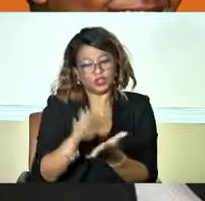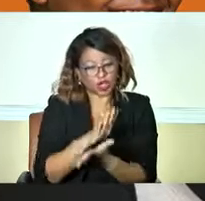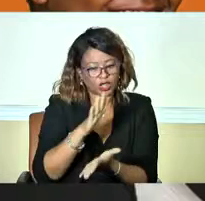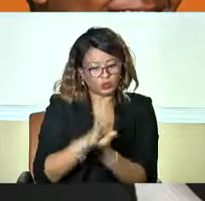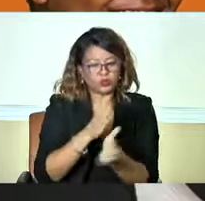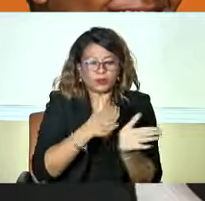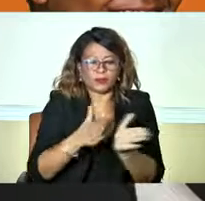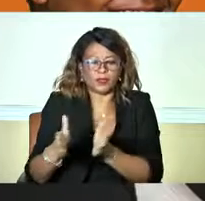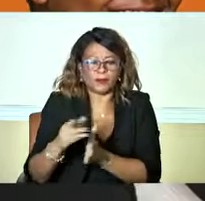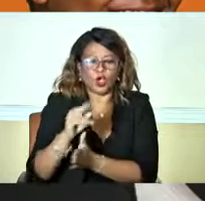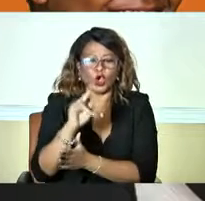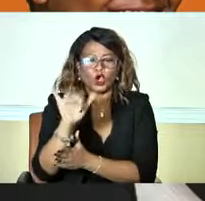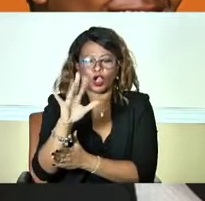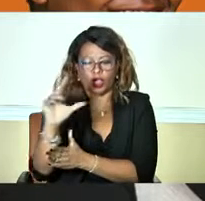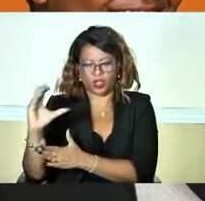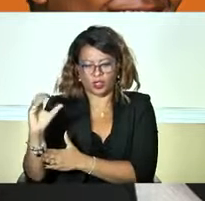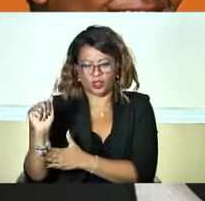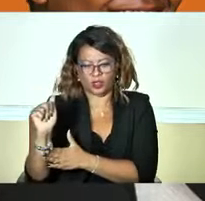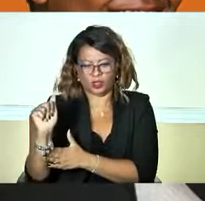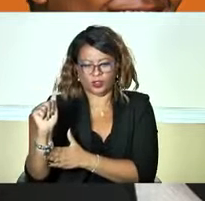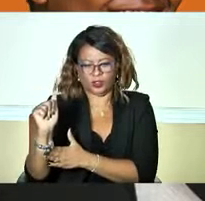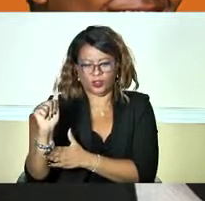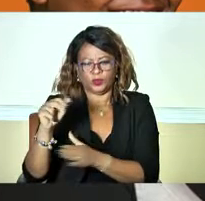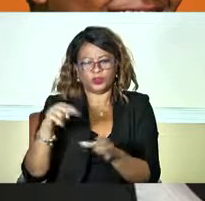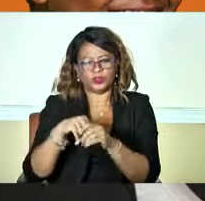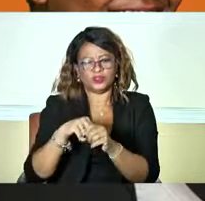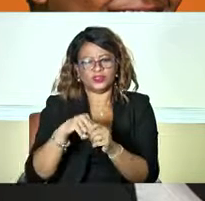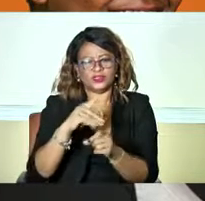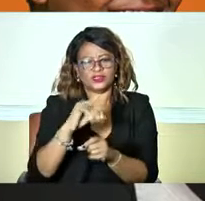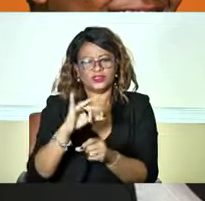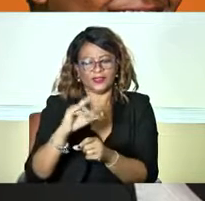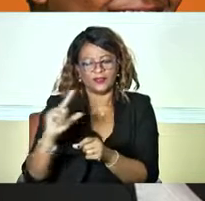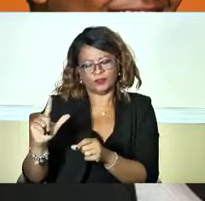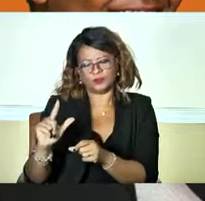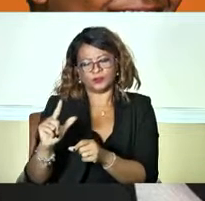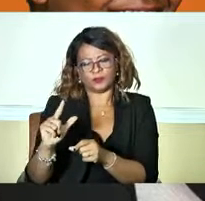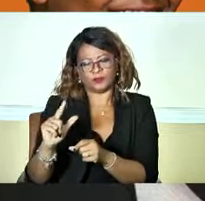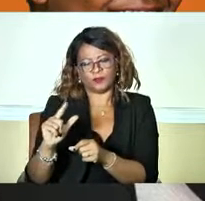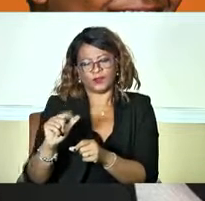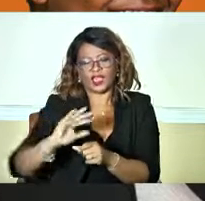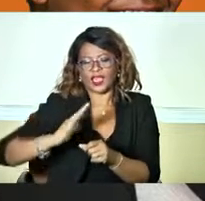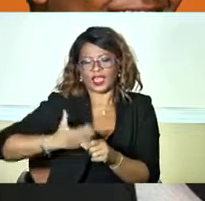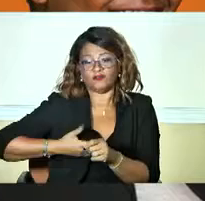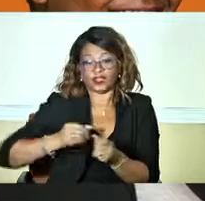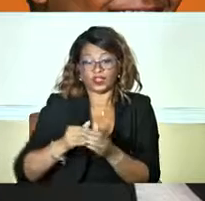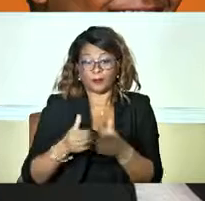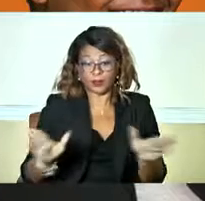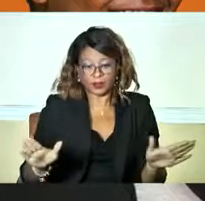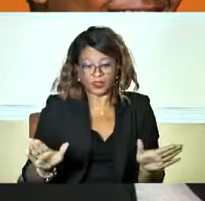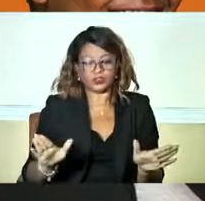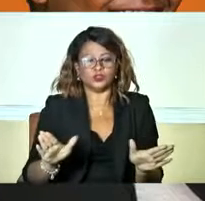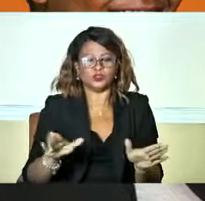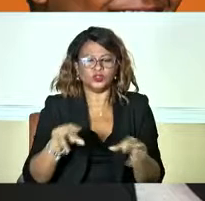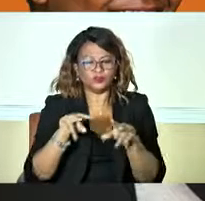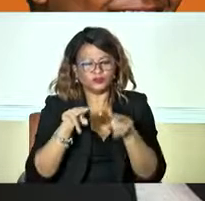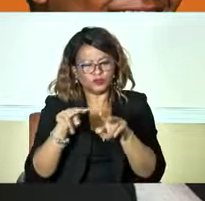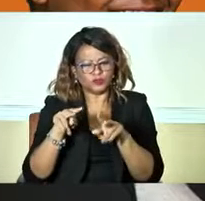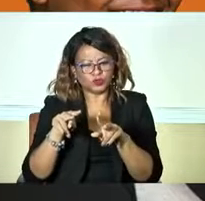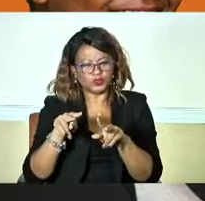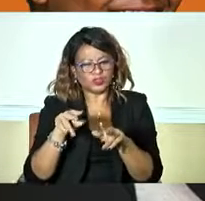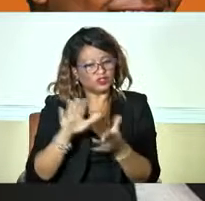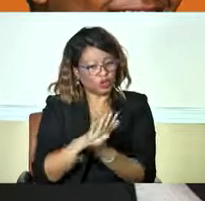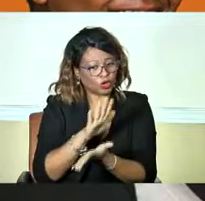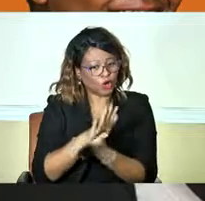prepared by IRCA in conjunction with DTAD. I invite the public to view this document